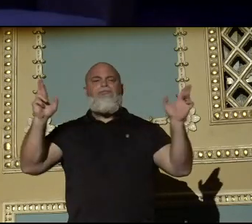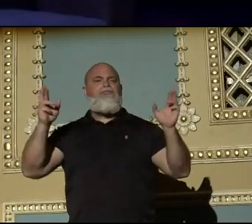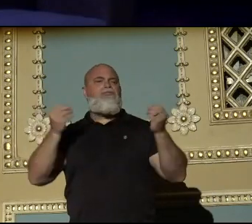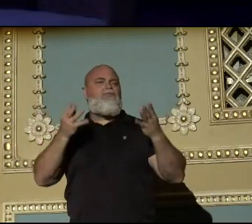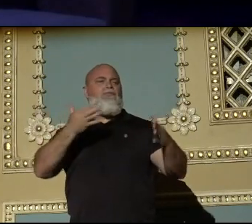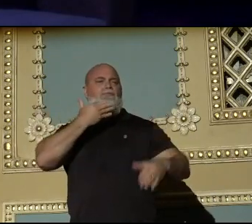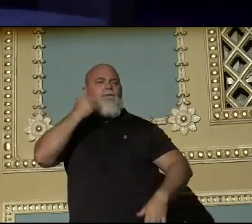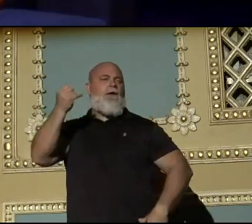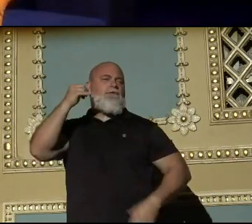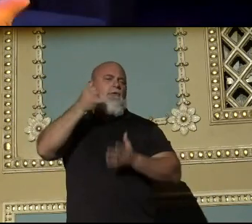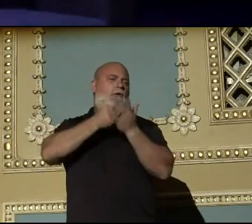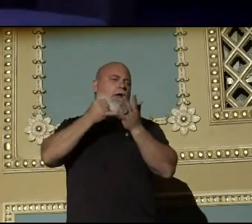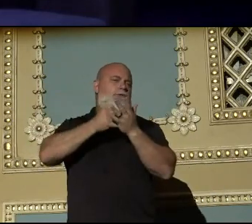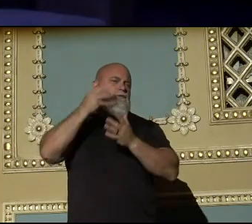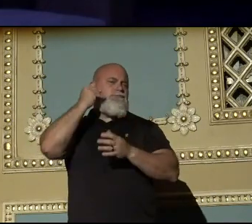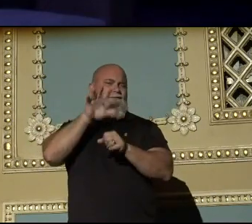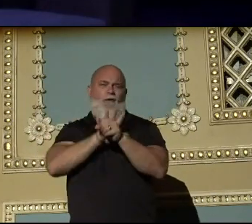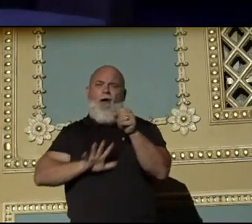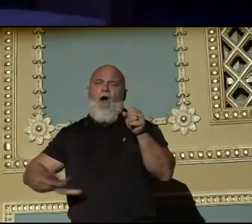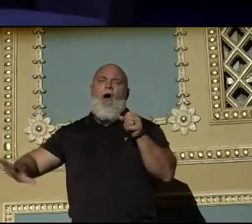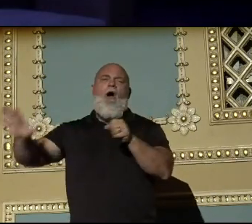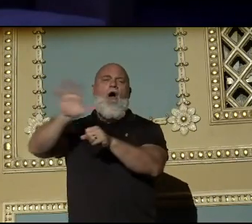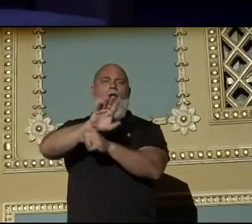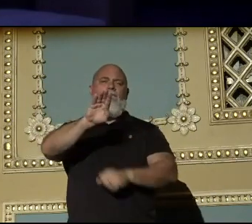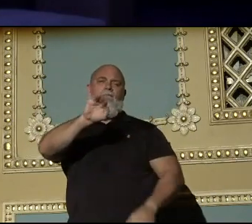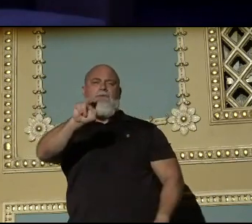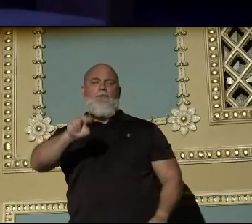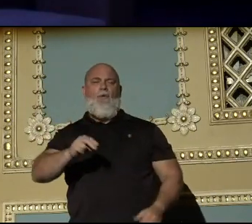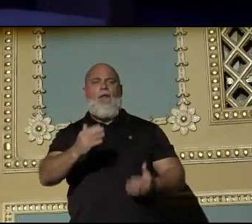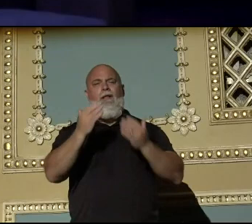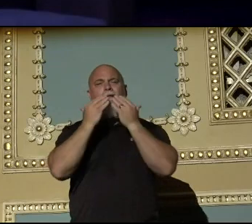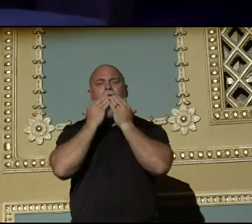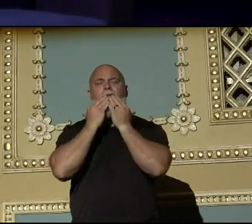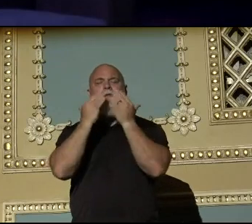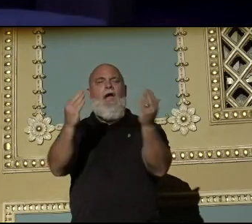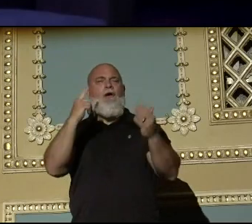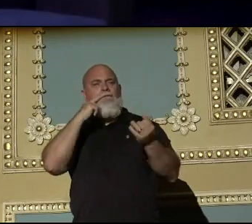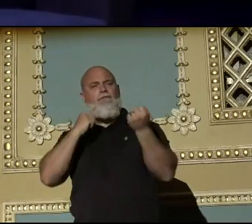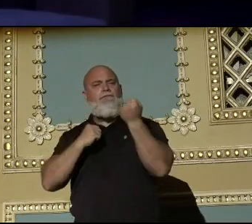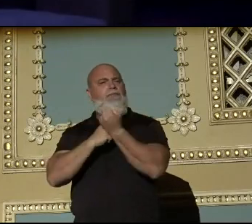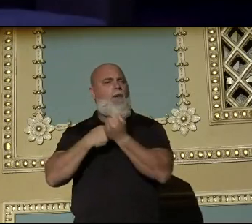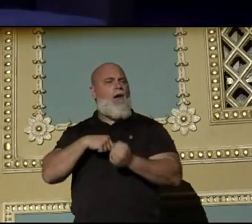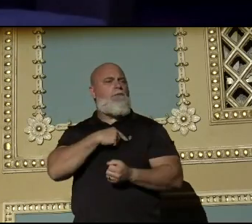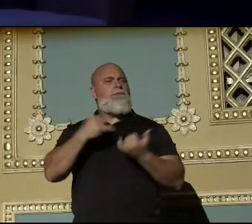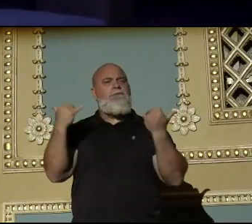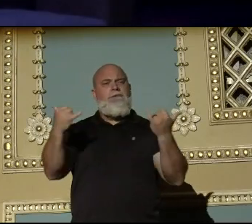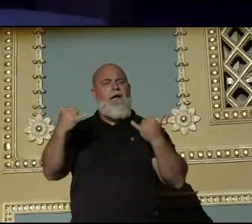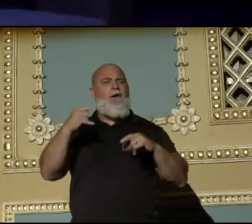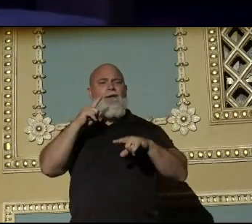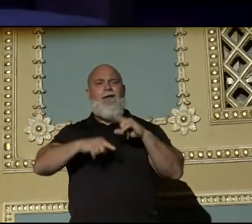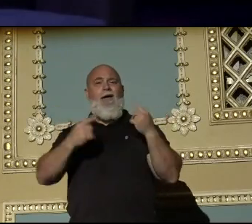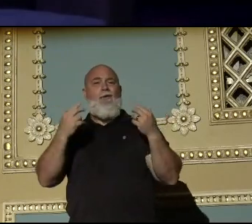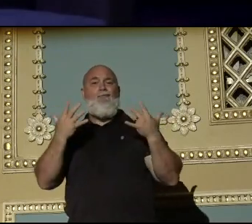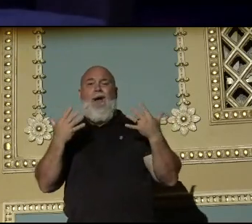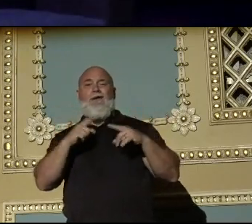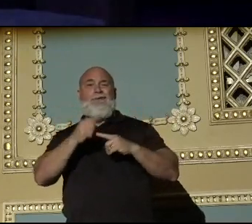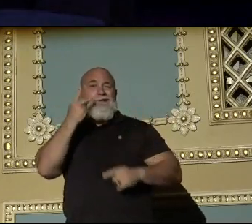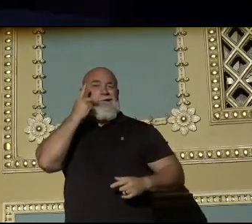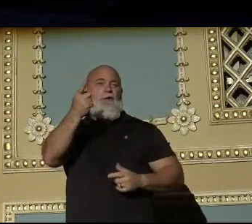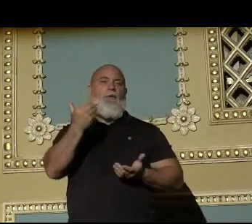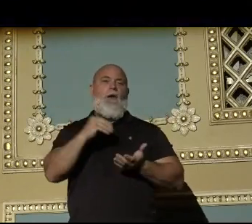for the region and all of Minnesota. Thank you for supporting us now. We can't wait to see all of you again.